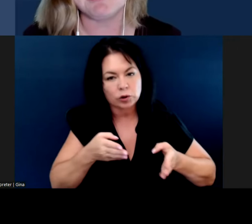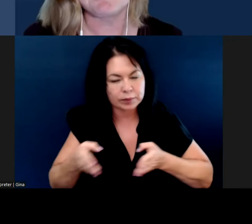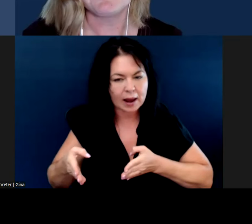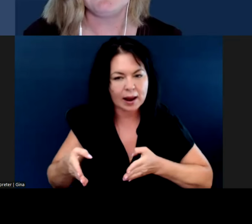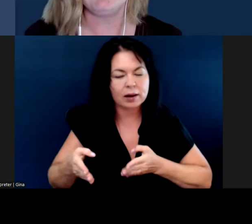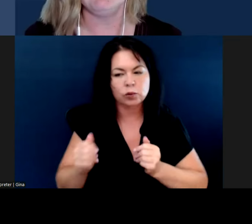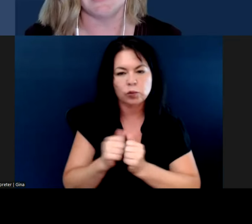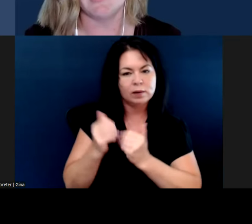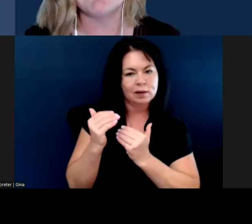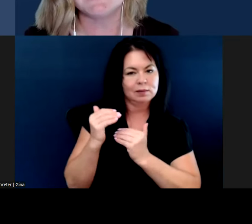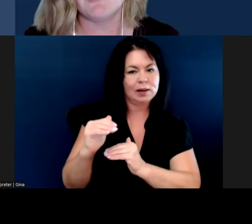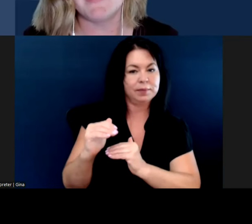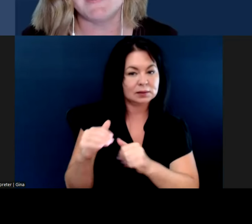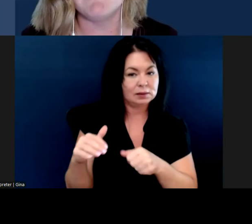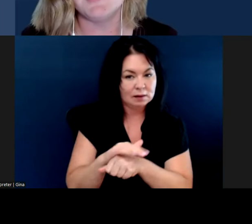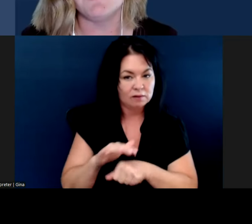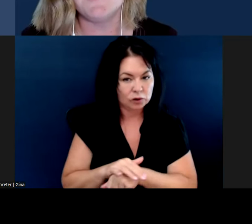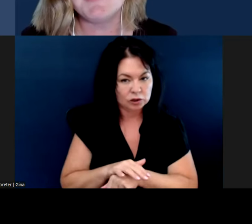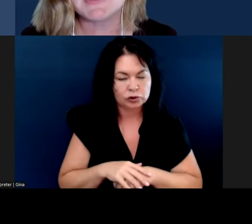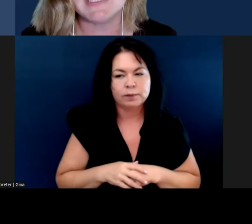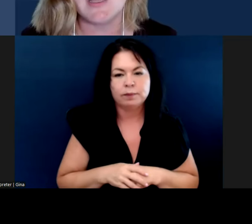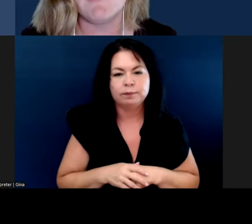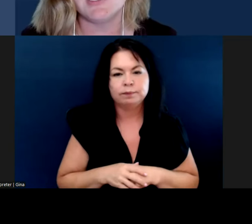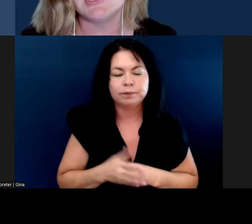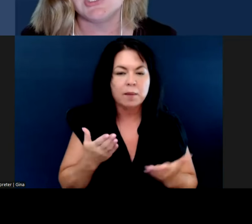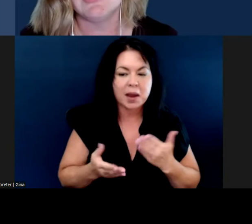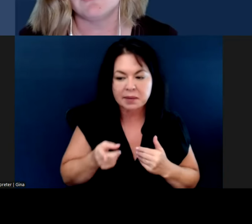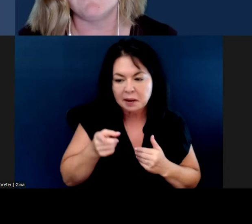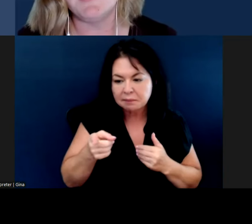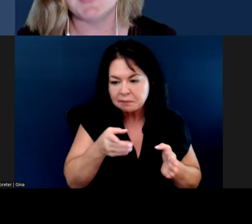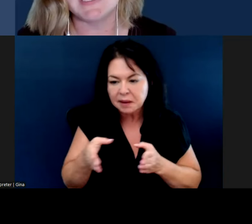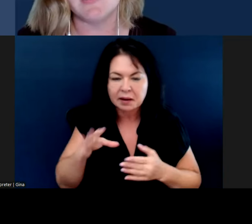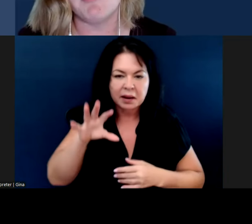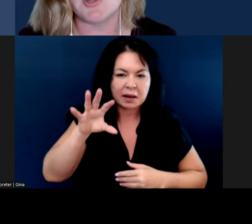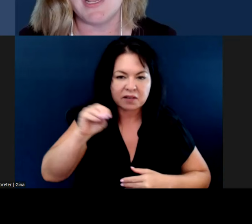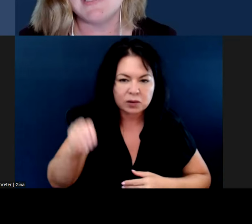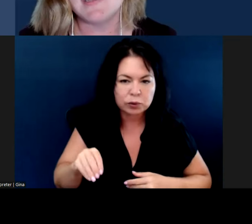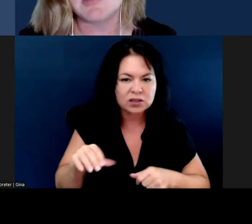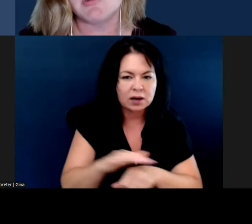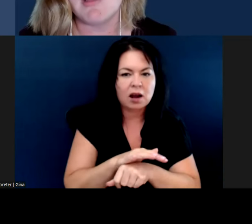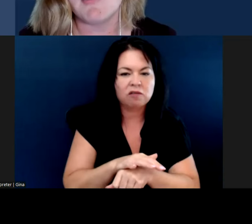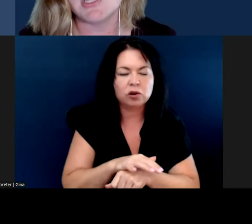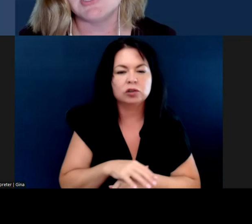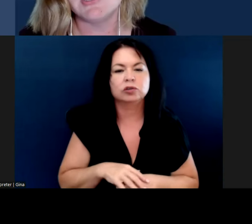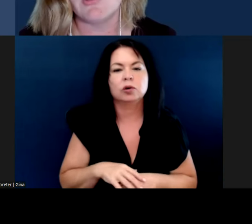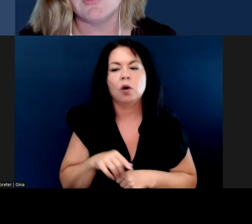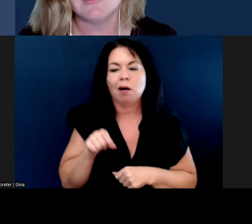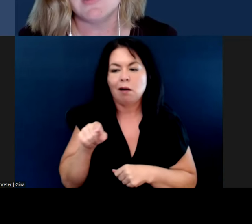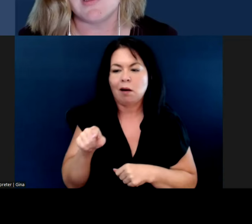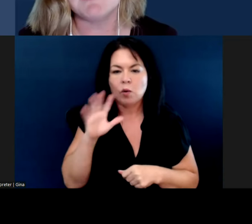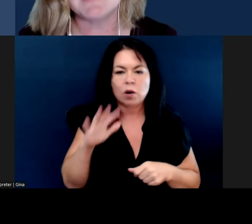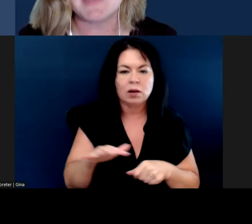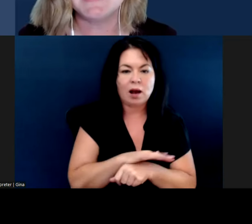coverage. So it might have 50% coverage or 50% of Part A deductible coverage.